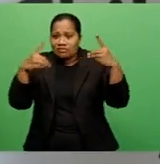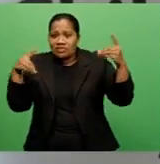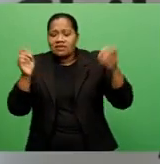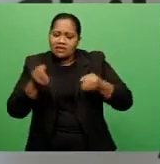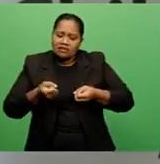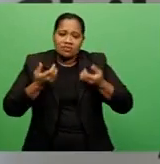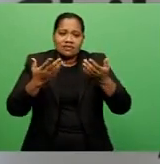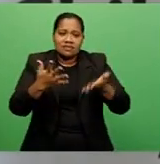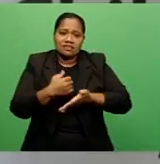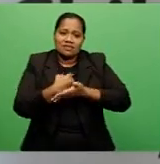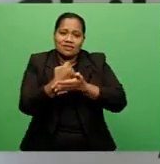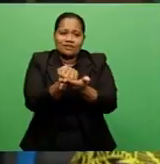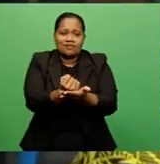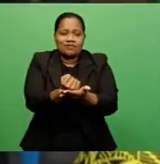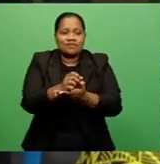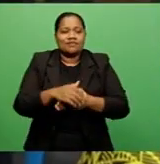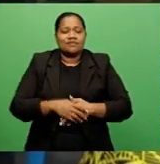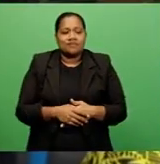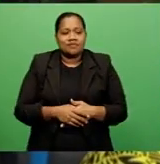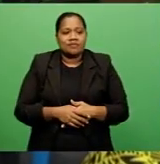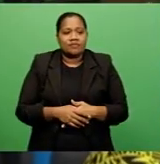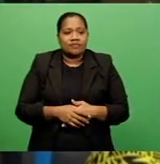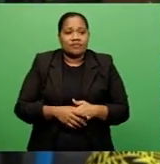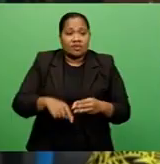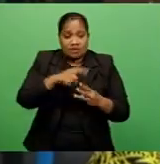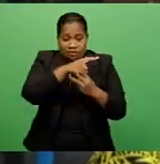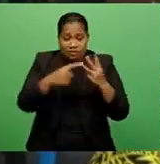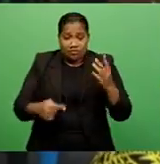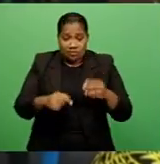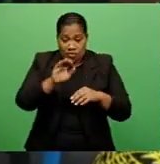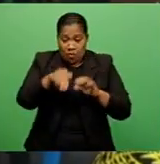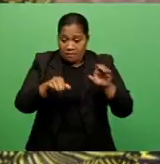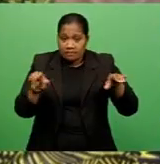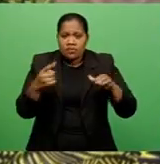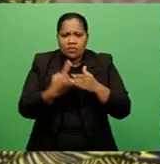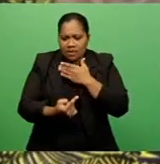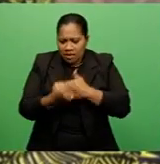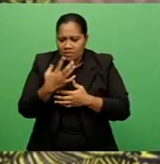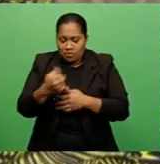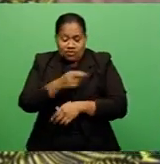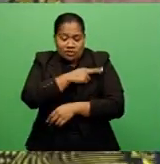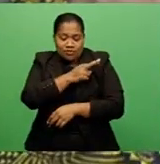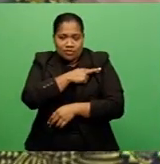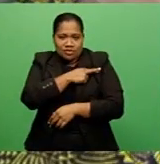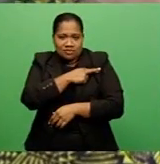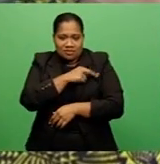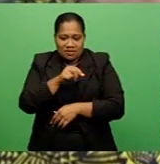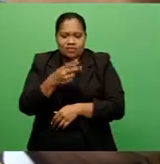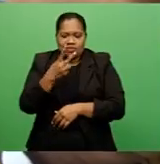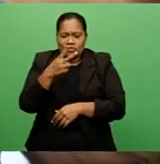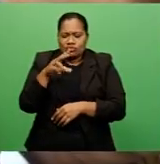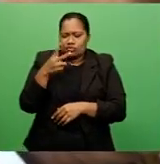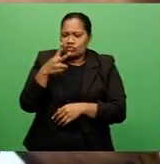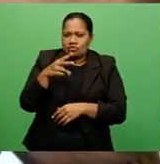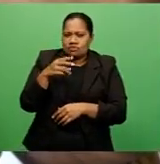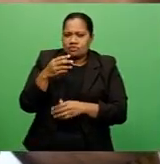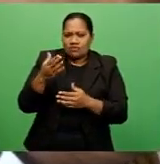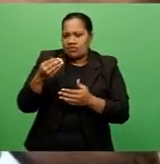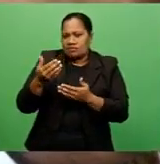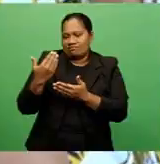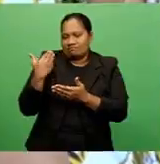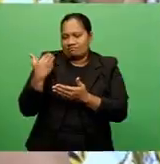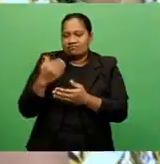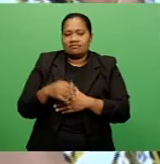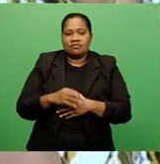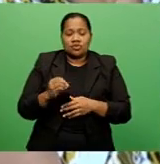The 3 state homes have been under the responsibility of the ministry since 2016. Currently, the home has an operational budget